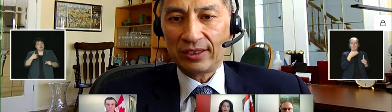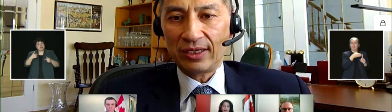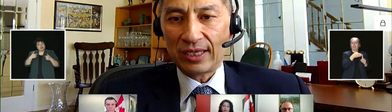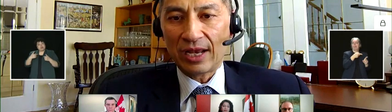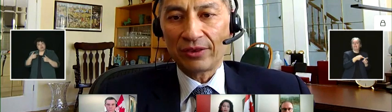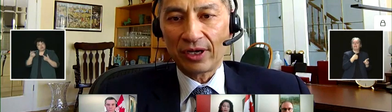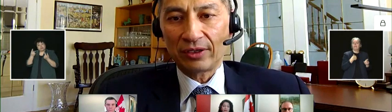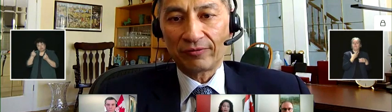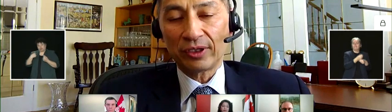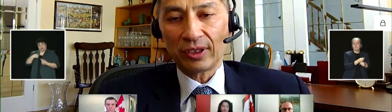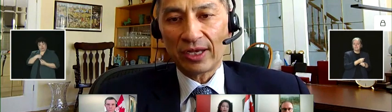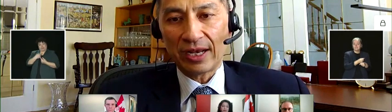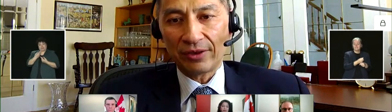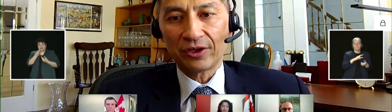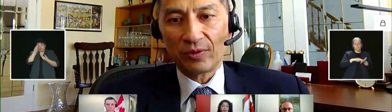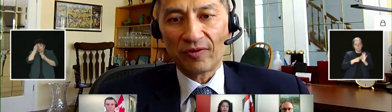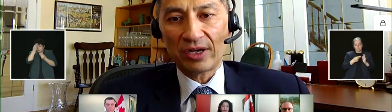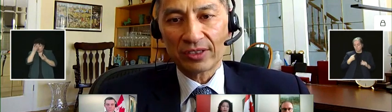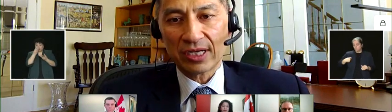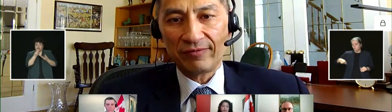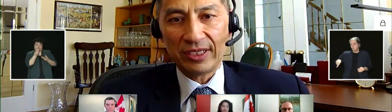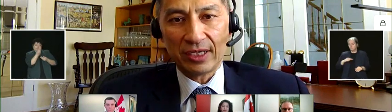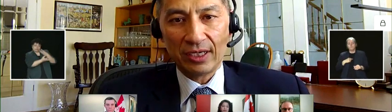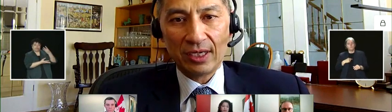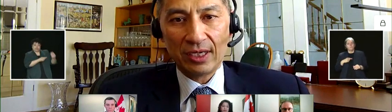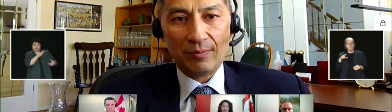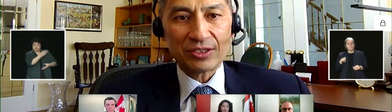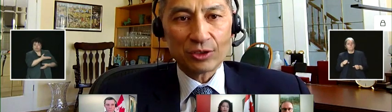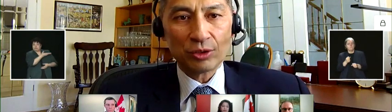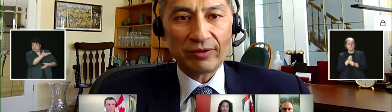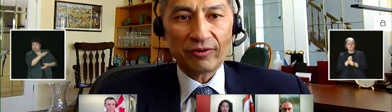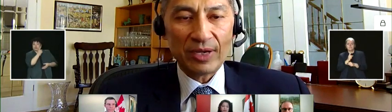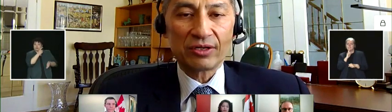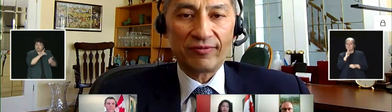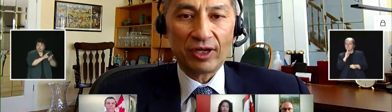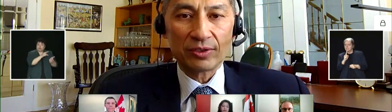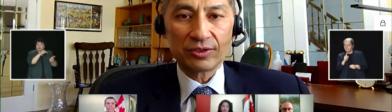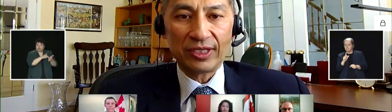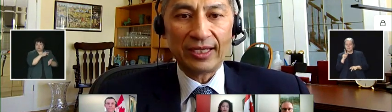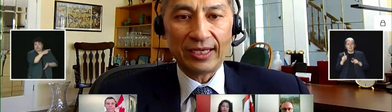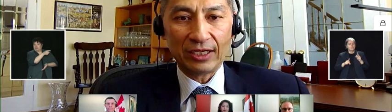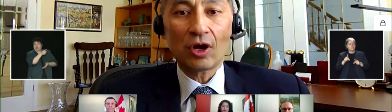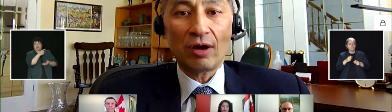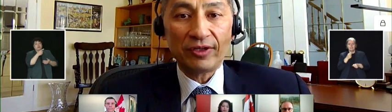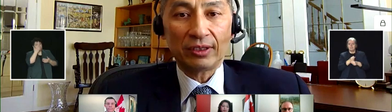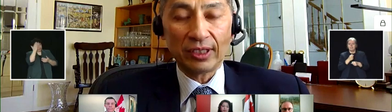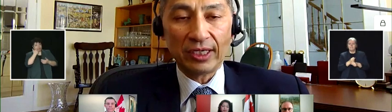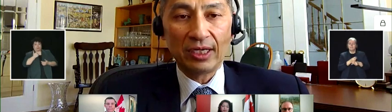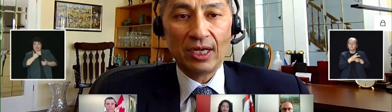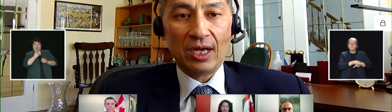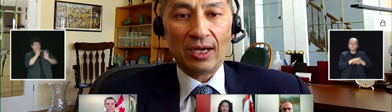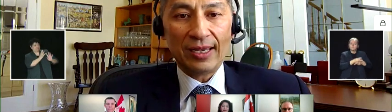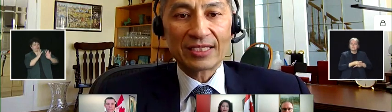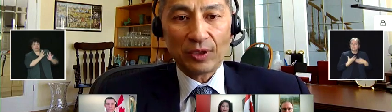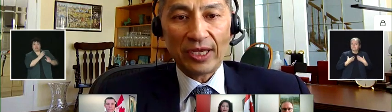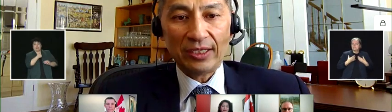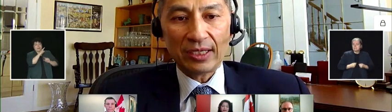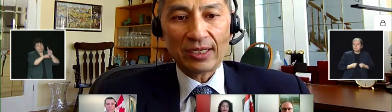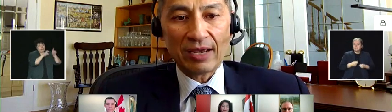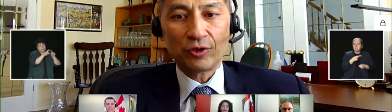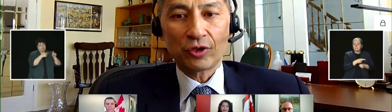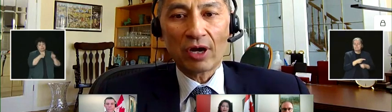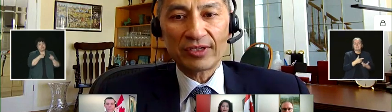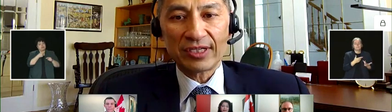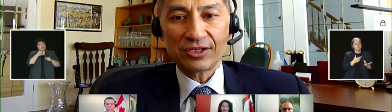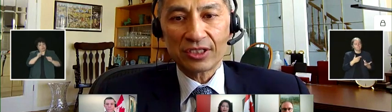sure that the frontline healthcare providers have the best tools and information available so that they can confidently explain